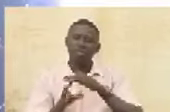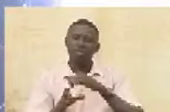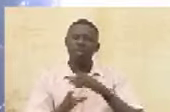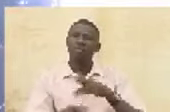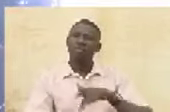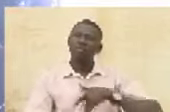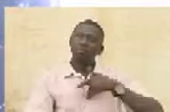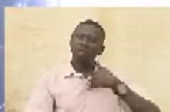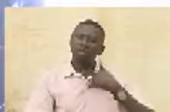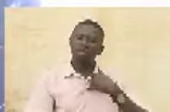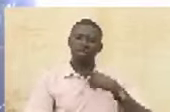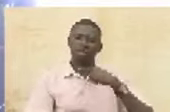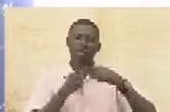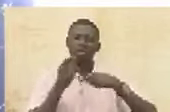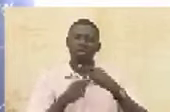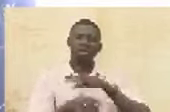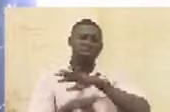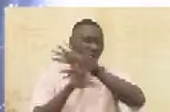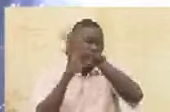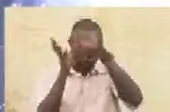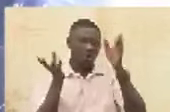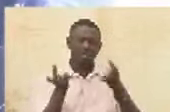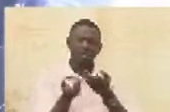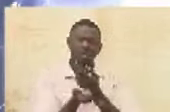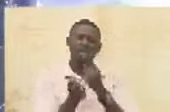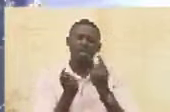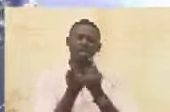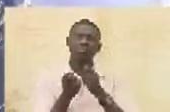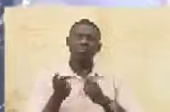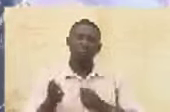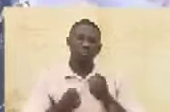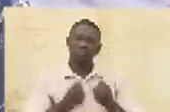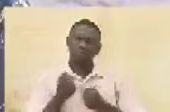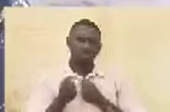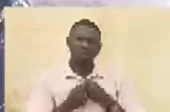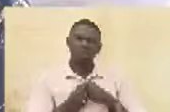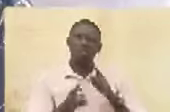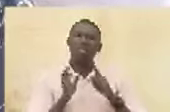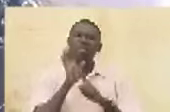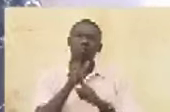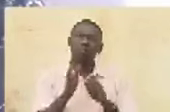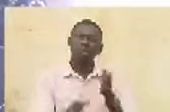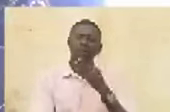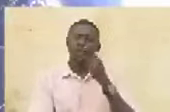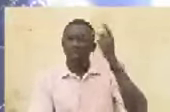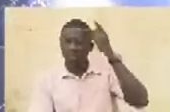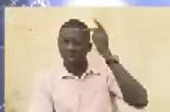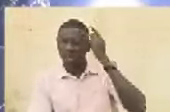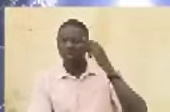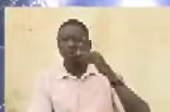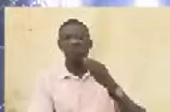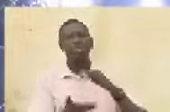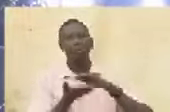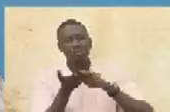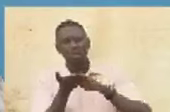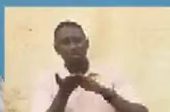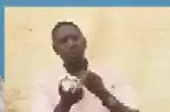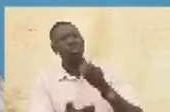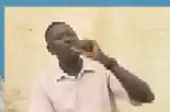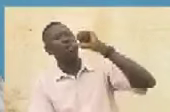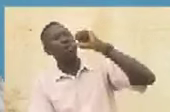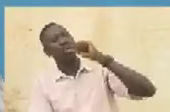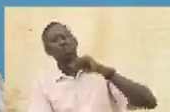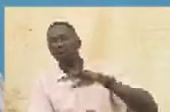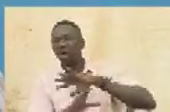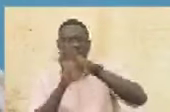isa fono nyi nyinko mu mebe ke samba kanila nyimbori mingula akobe mune sabu inila